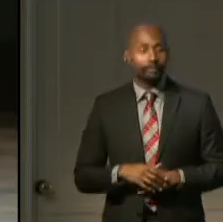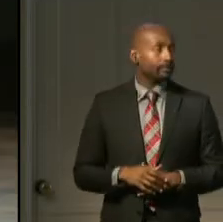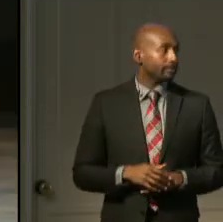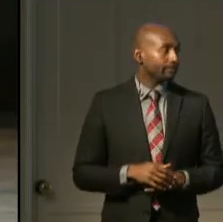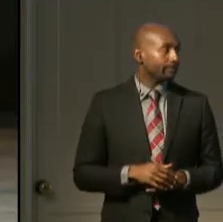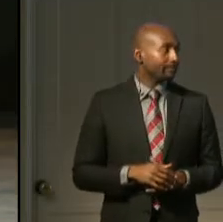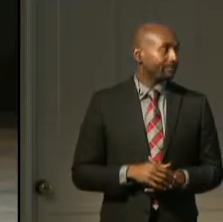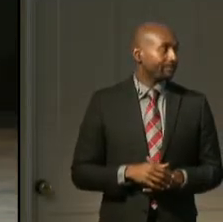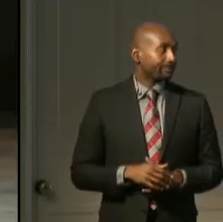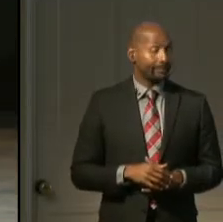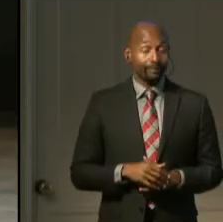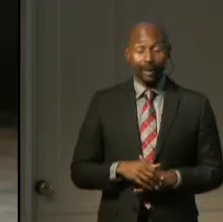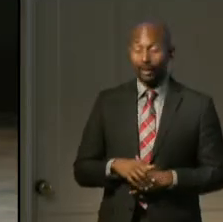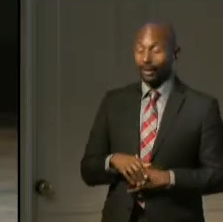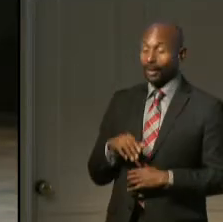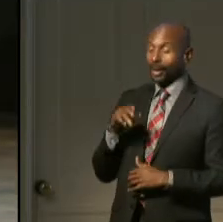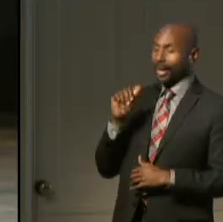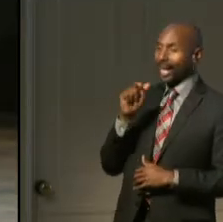Yeah,